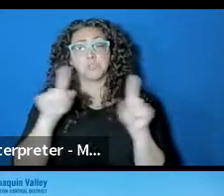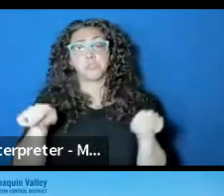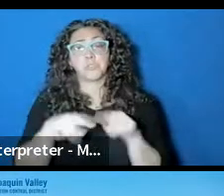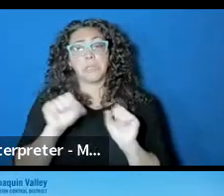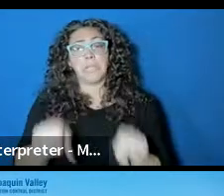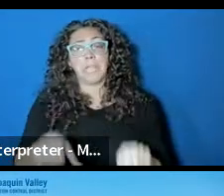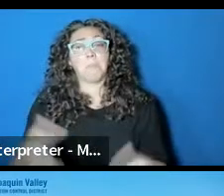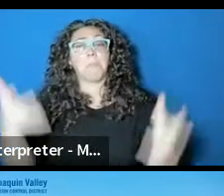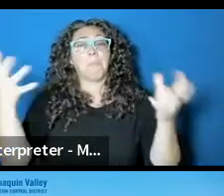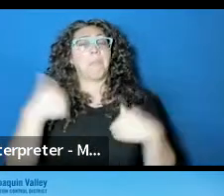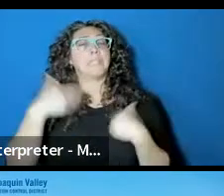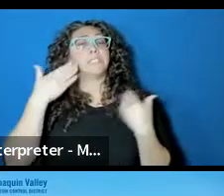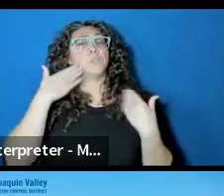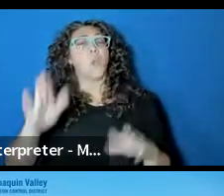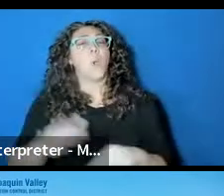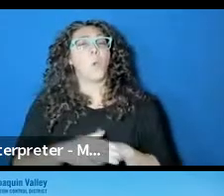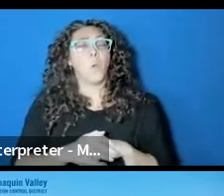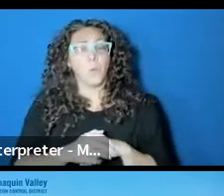Yeah.